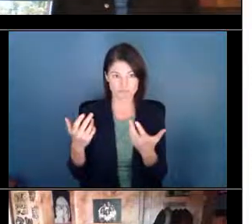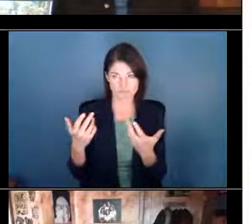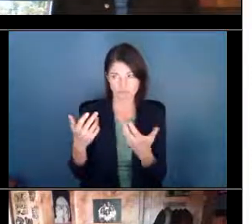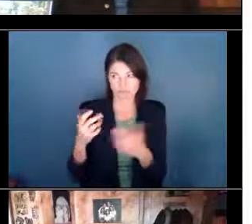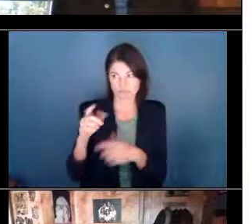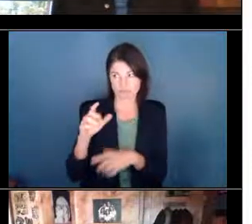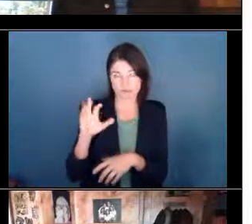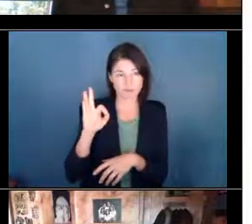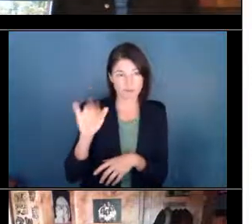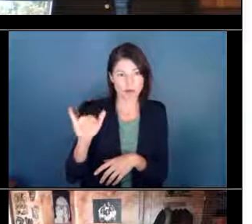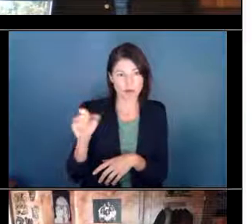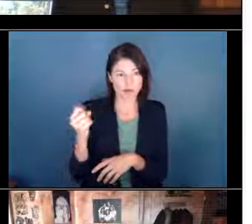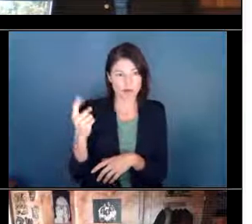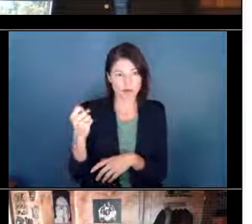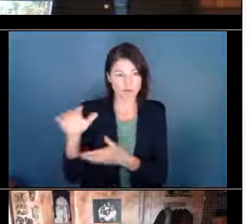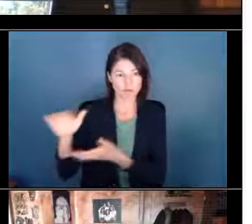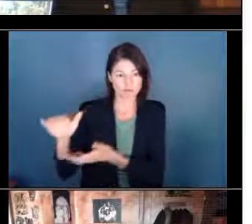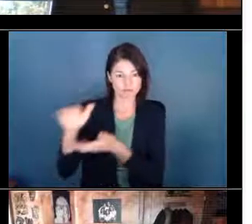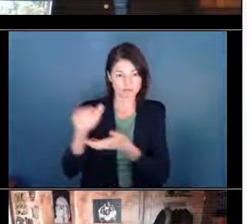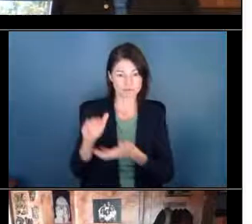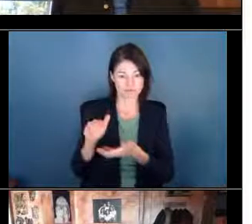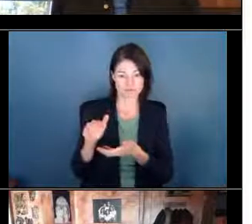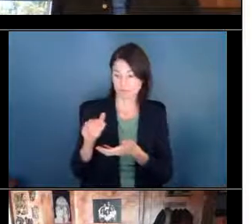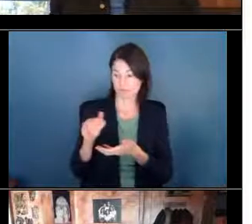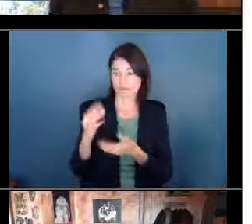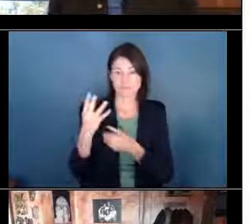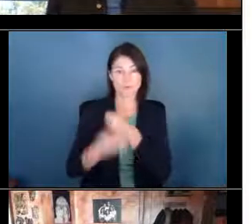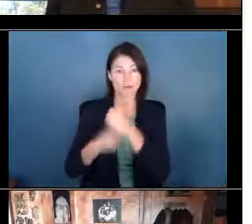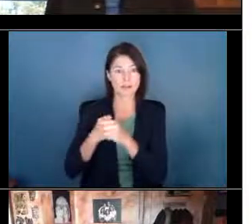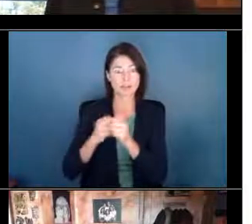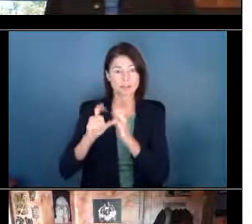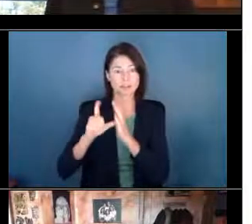FY11. So what you're looking at is the 4th year when these funds were disappearing.